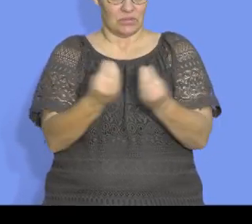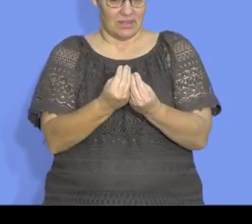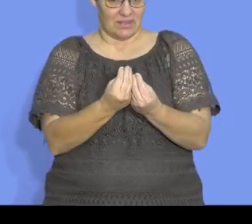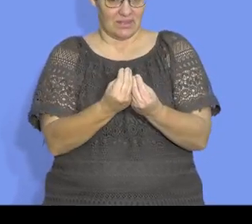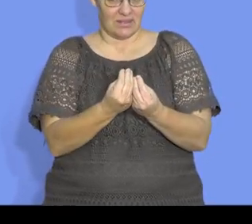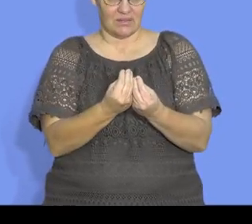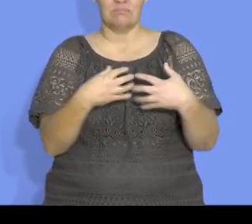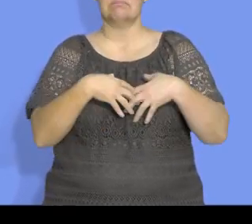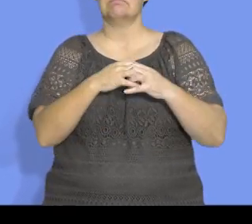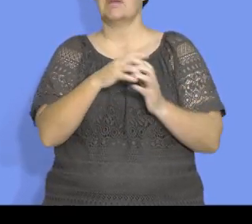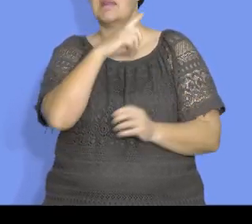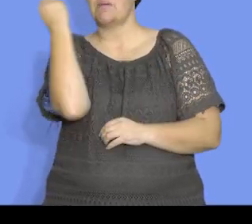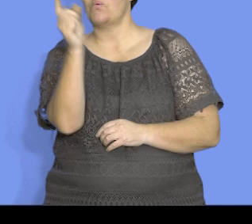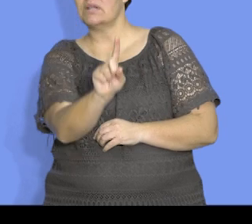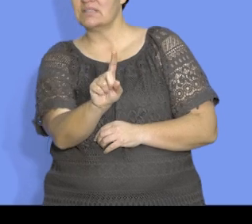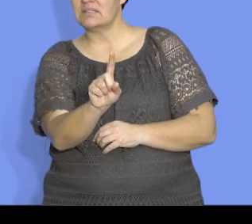together, they're called